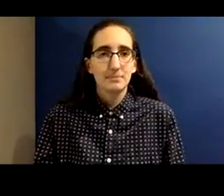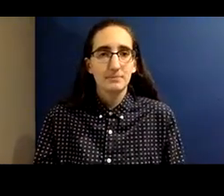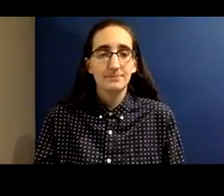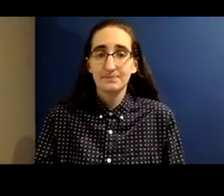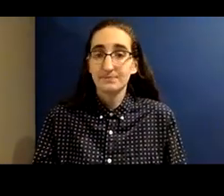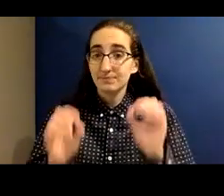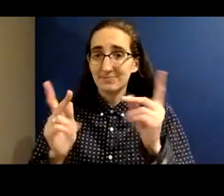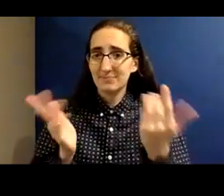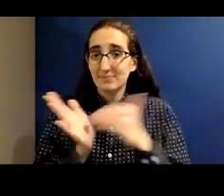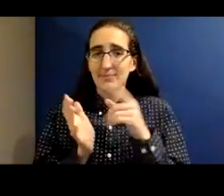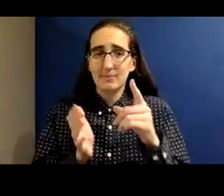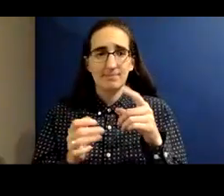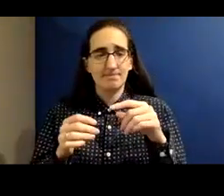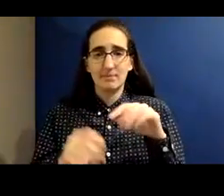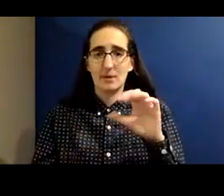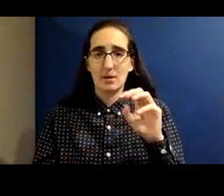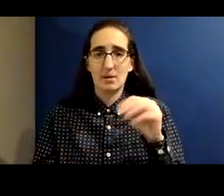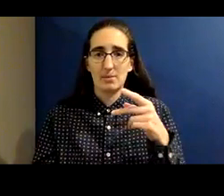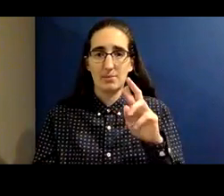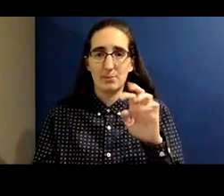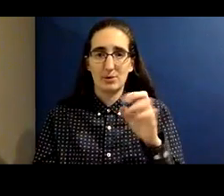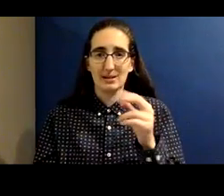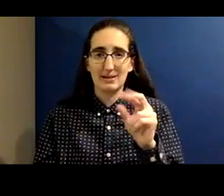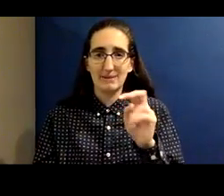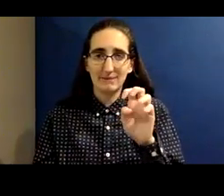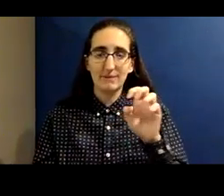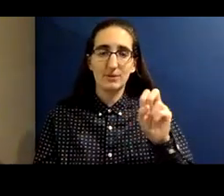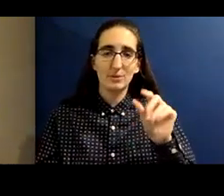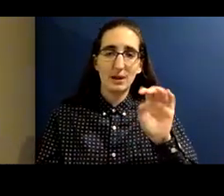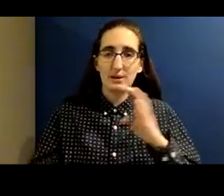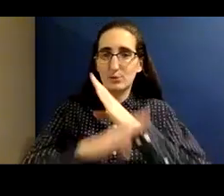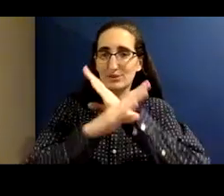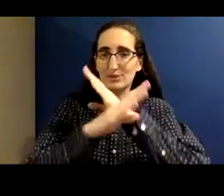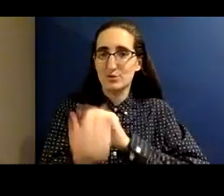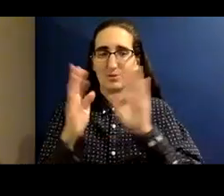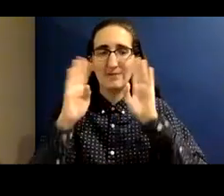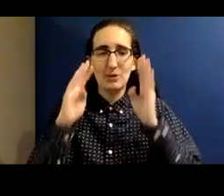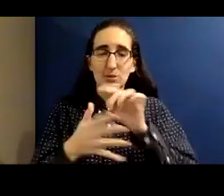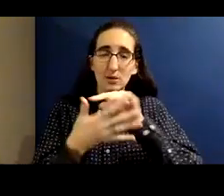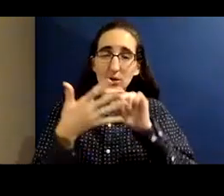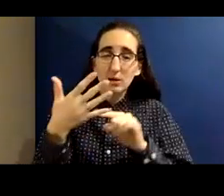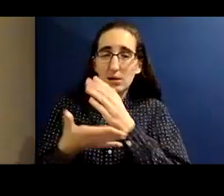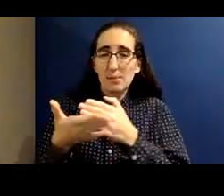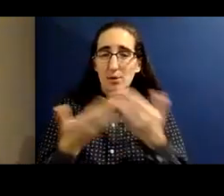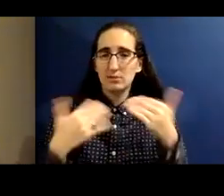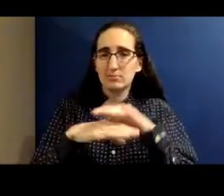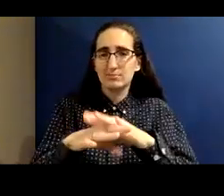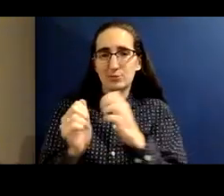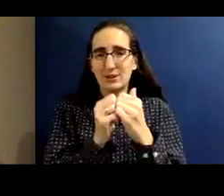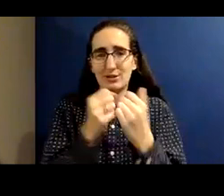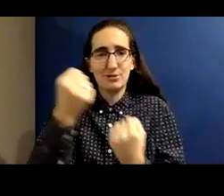All right, and again, a comprehensive suicide prevention approach focuses on all these different pieces that come together to support someone. That